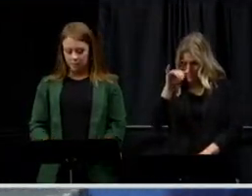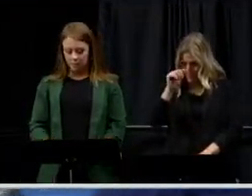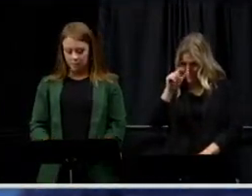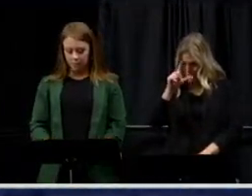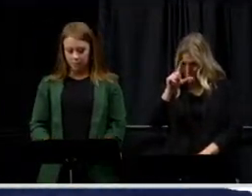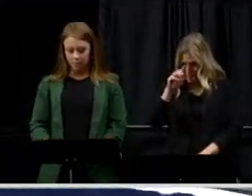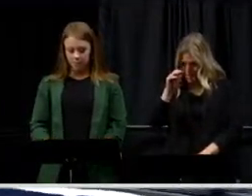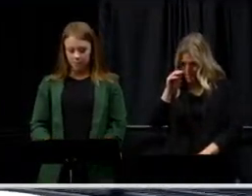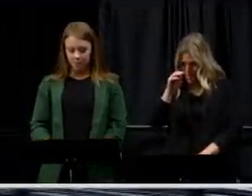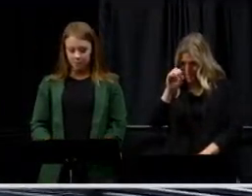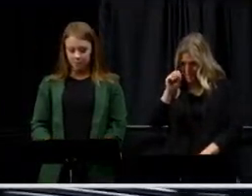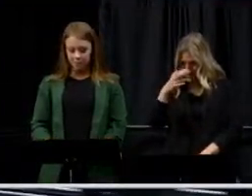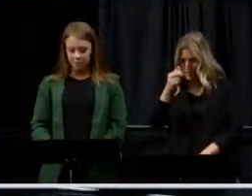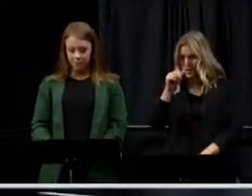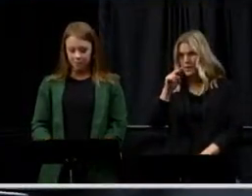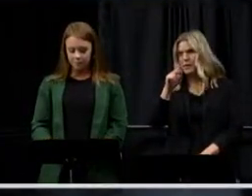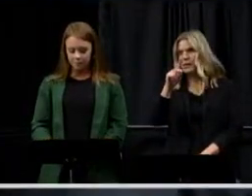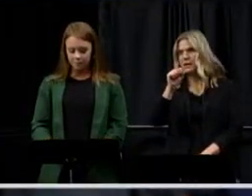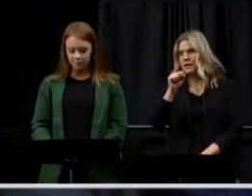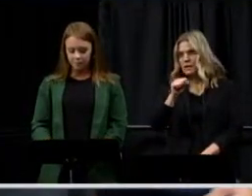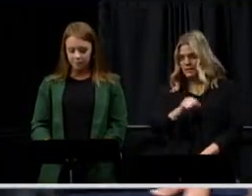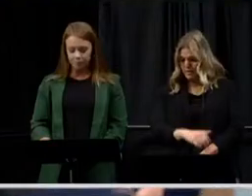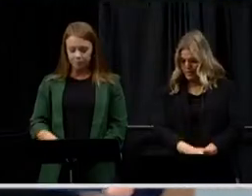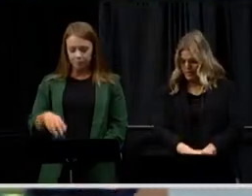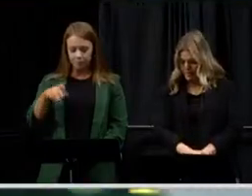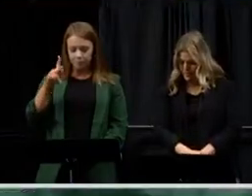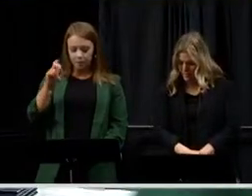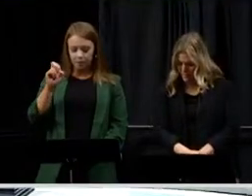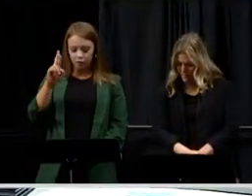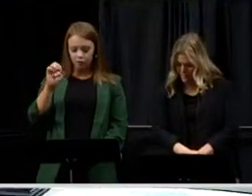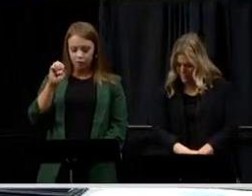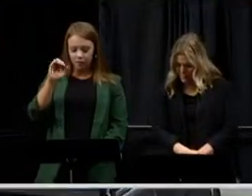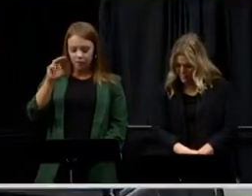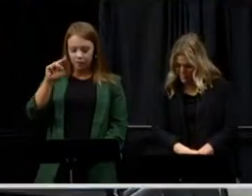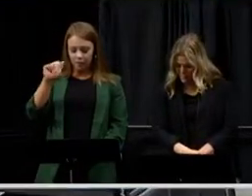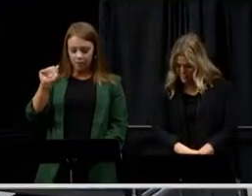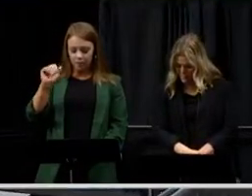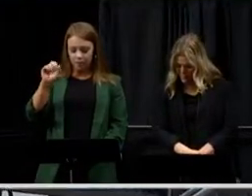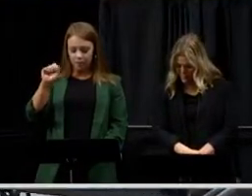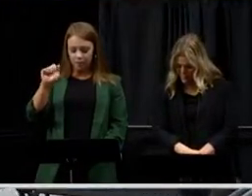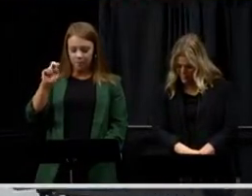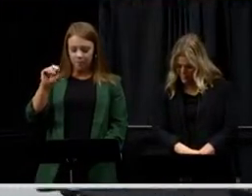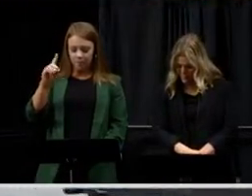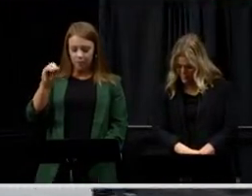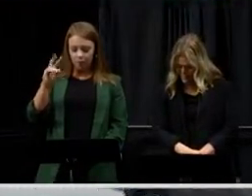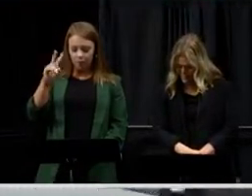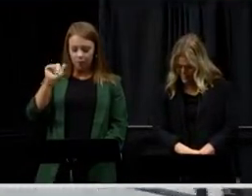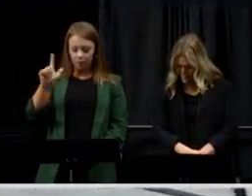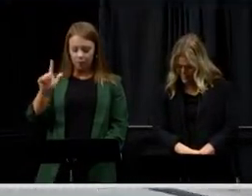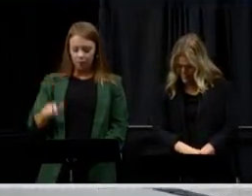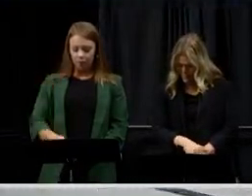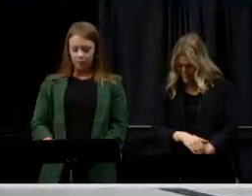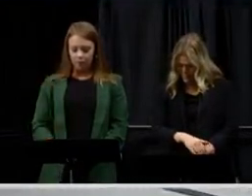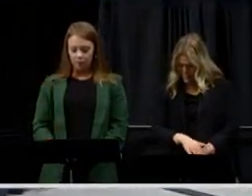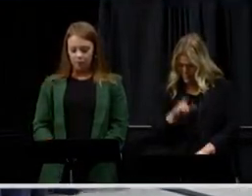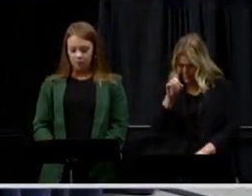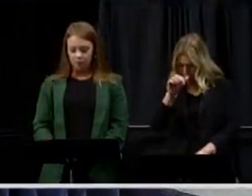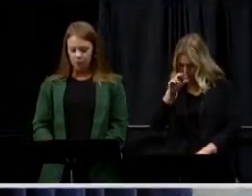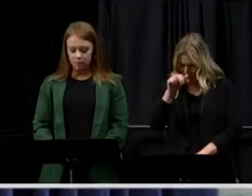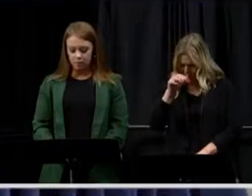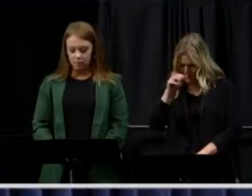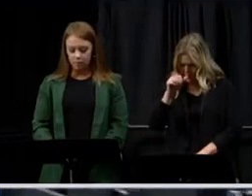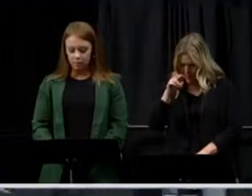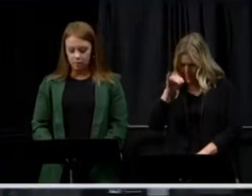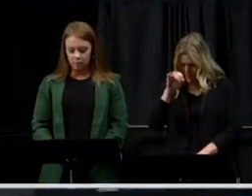Lamaya Michelle Shanks. Karina Vila Sandoval. Dana Marie